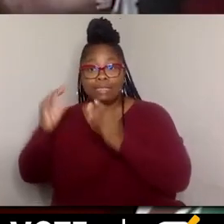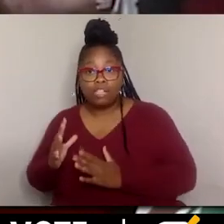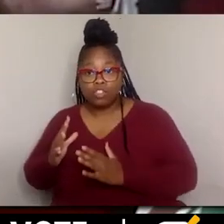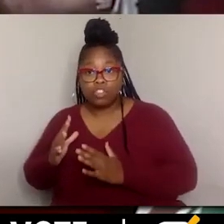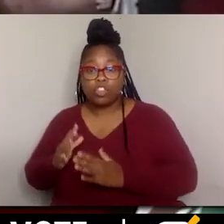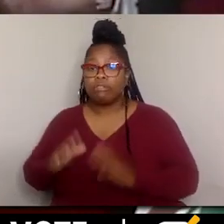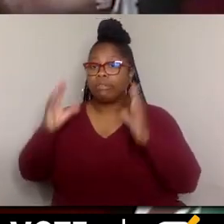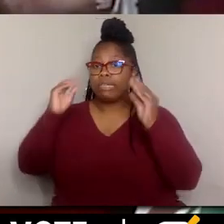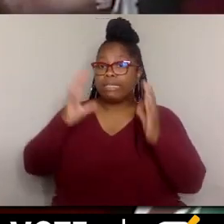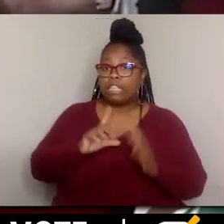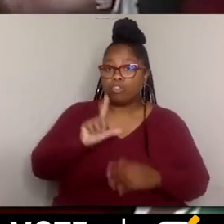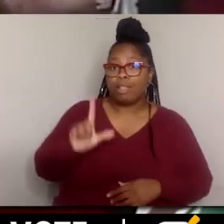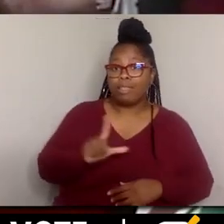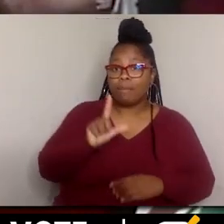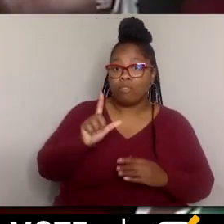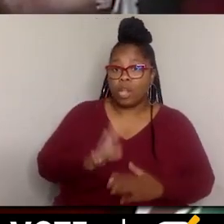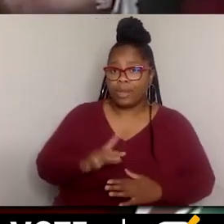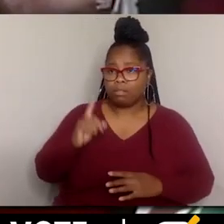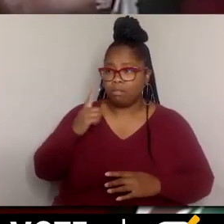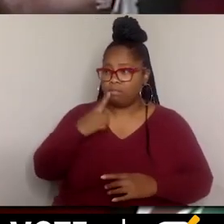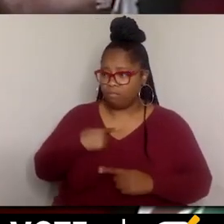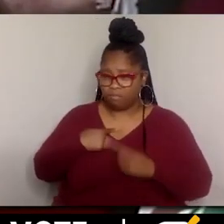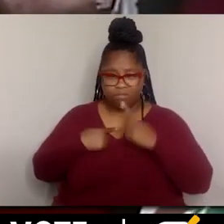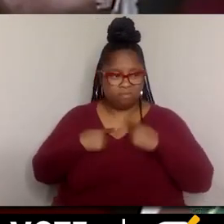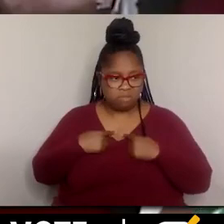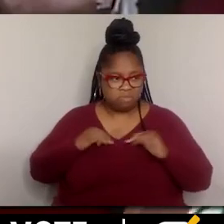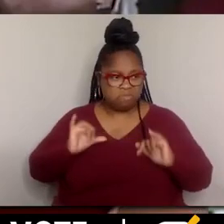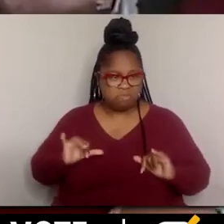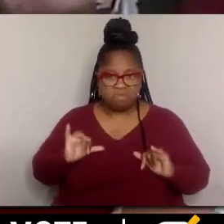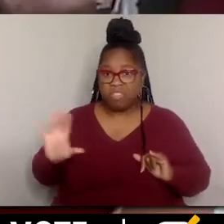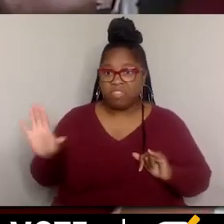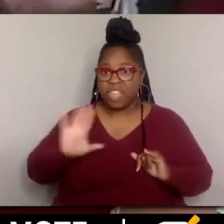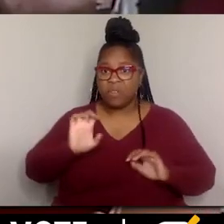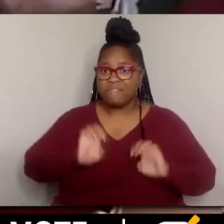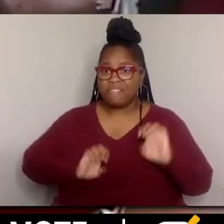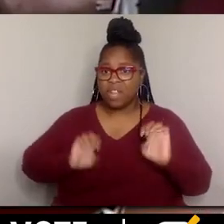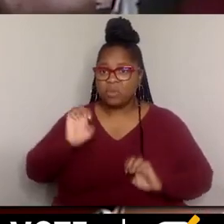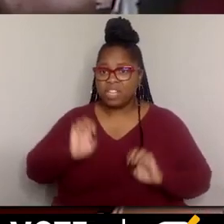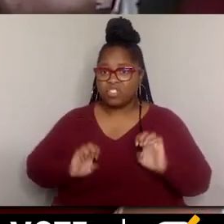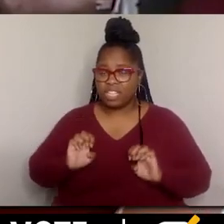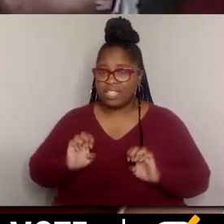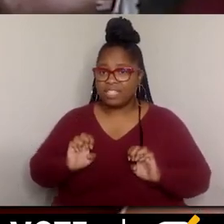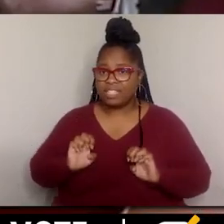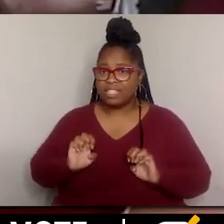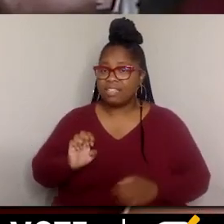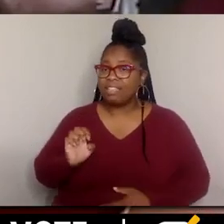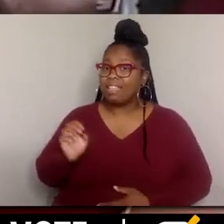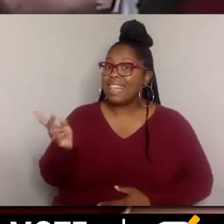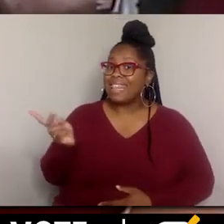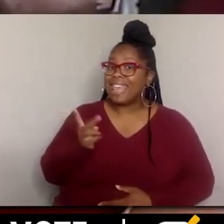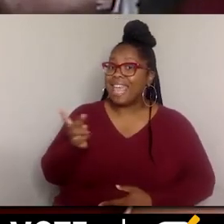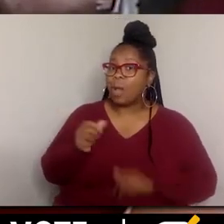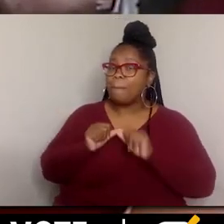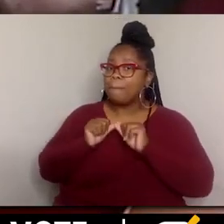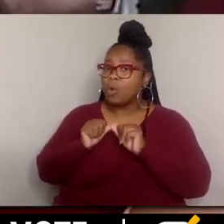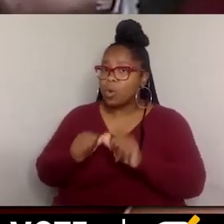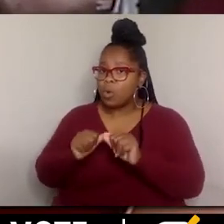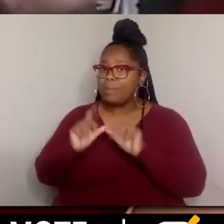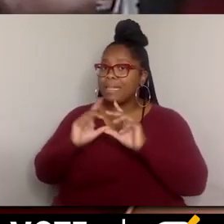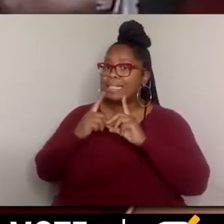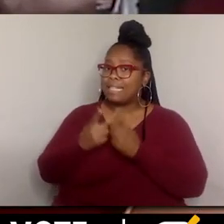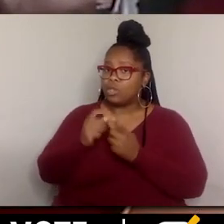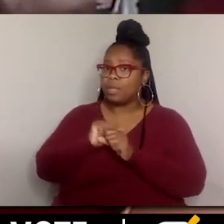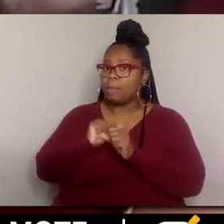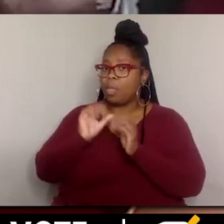teacher librarians about evaluations. These are the folks who are permanent district employees